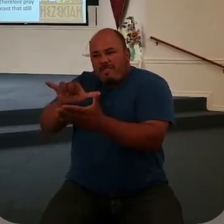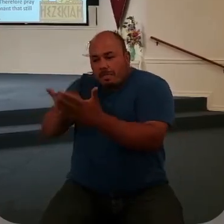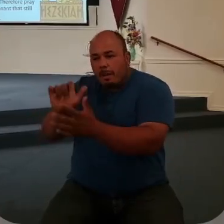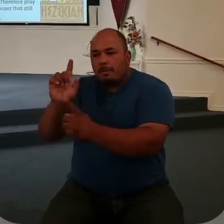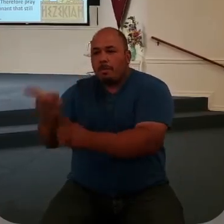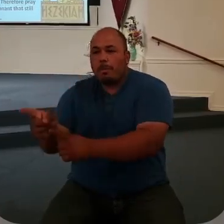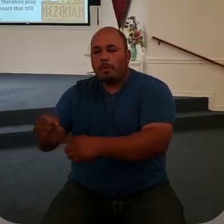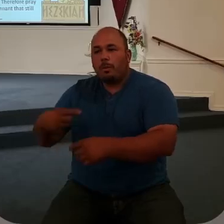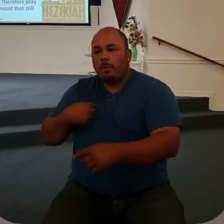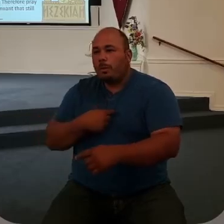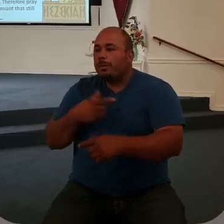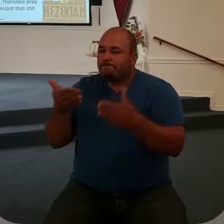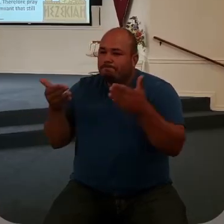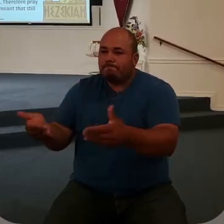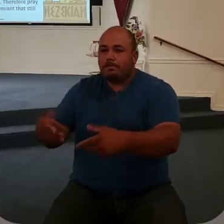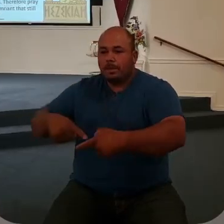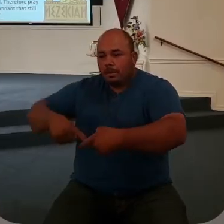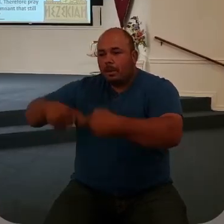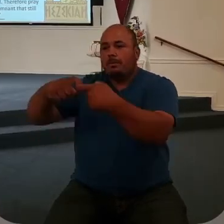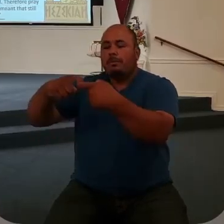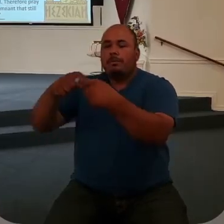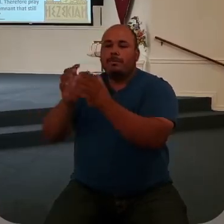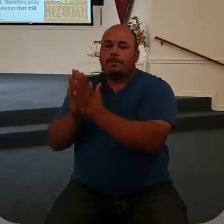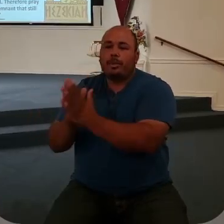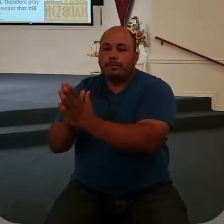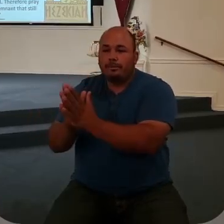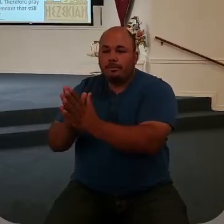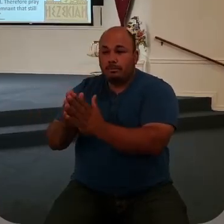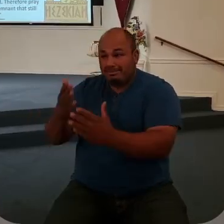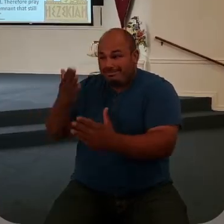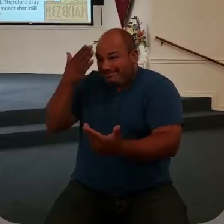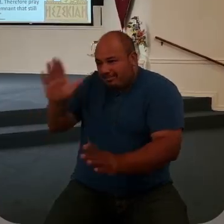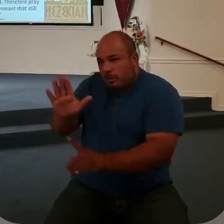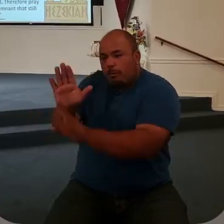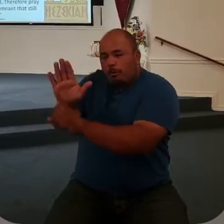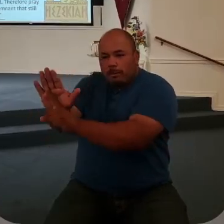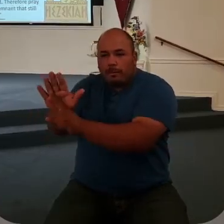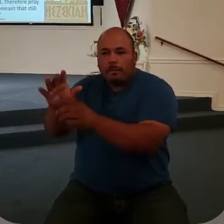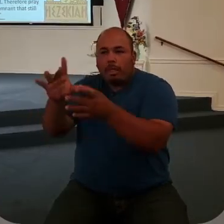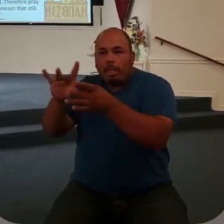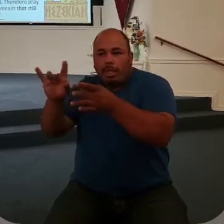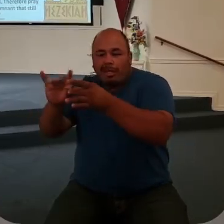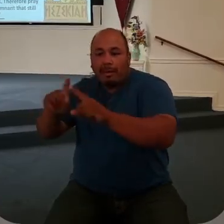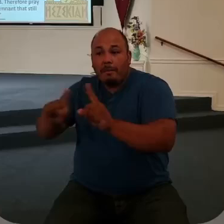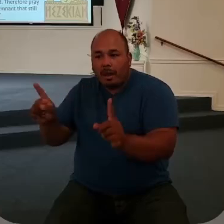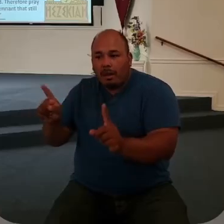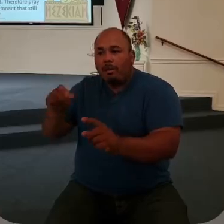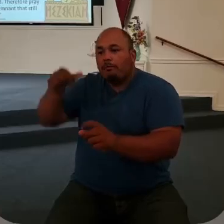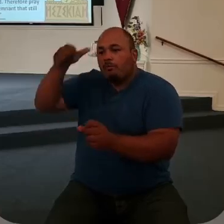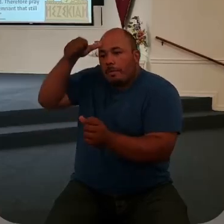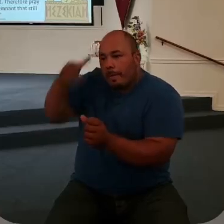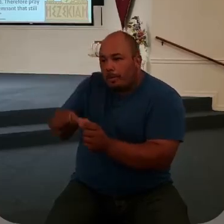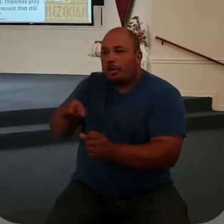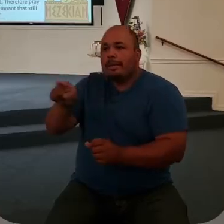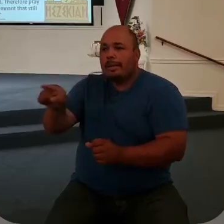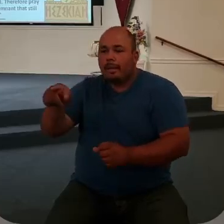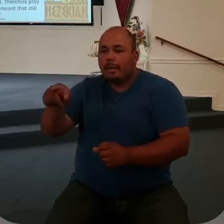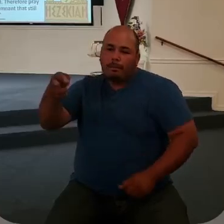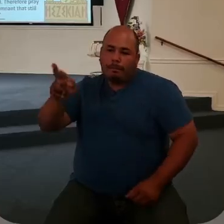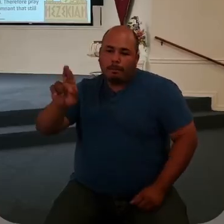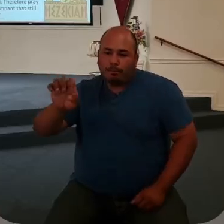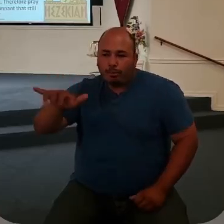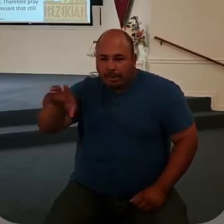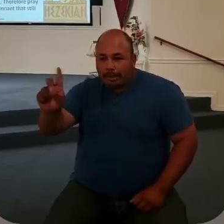prayed. I don't remember a word he said. I just remember he prayed. And for the next 2 years, we kept on